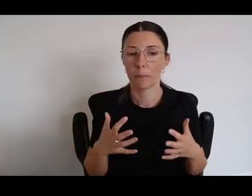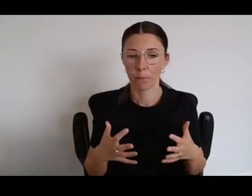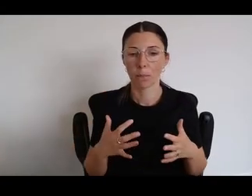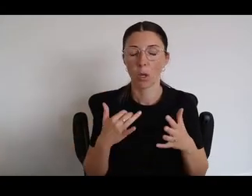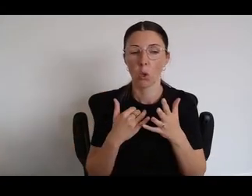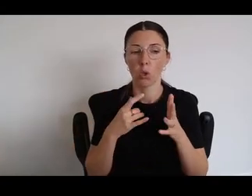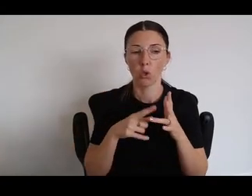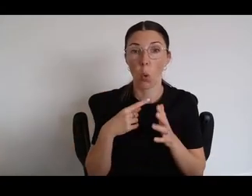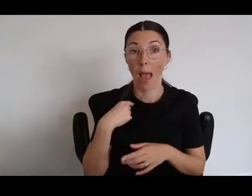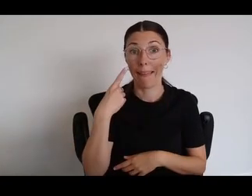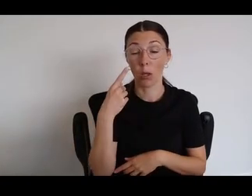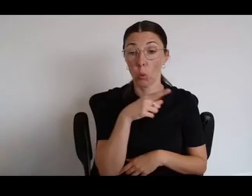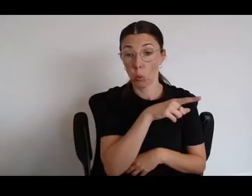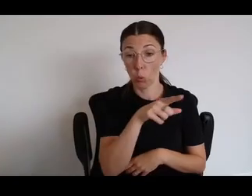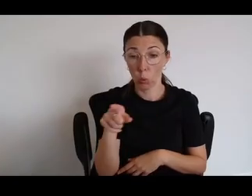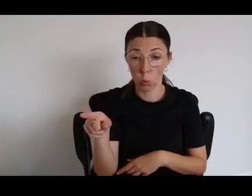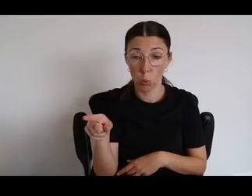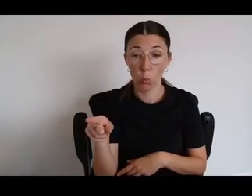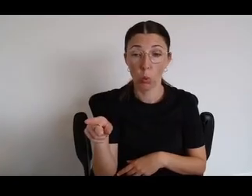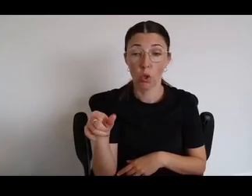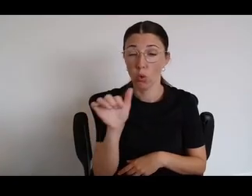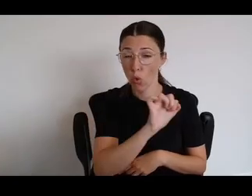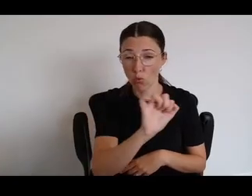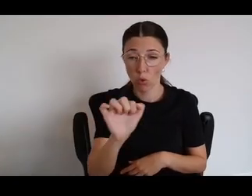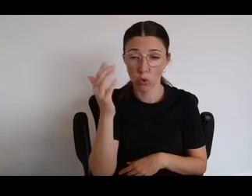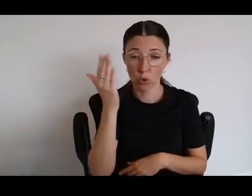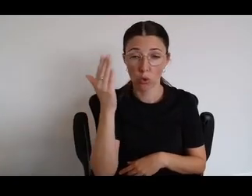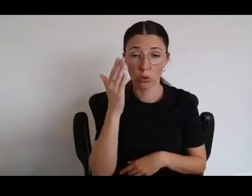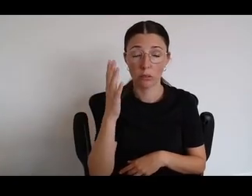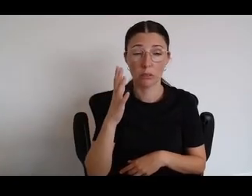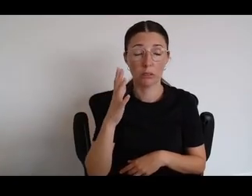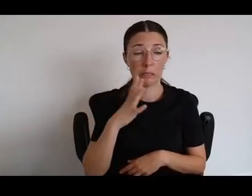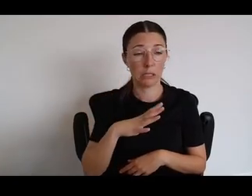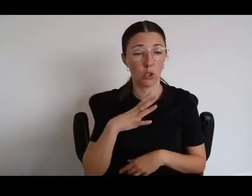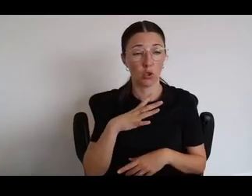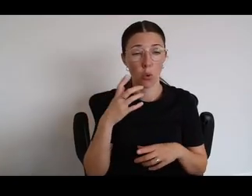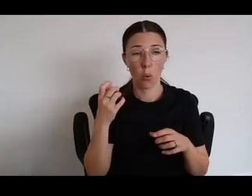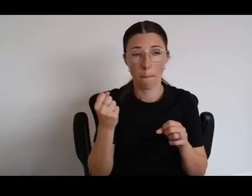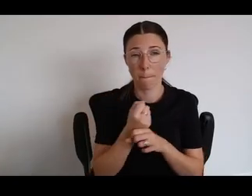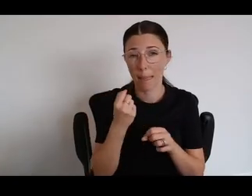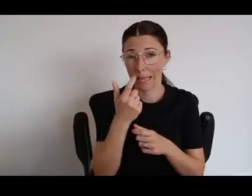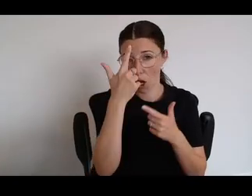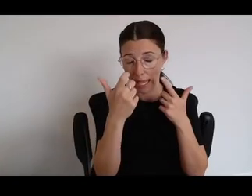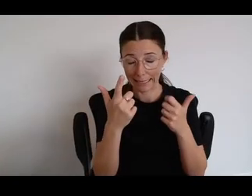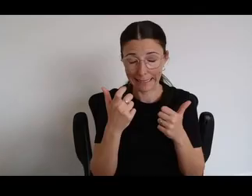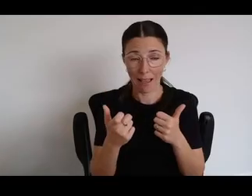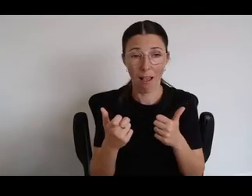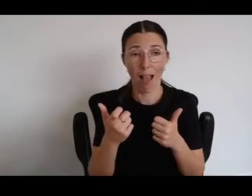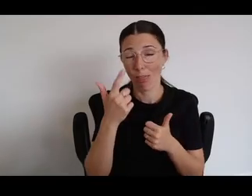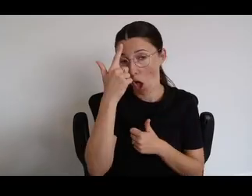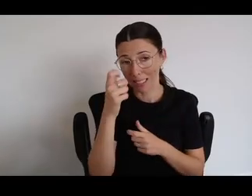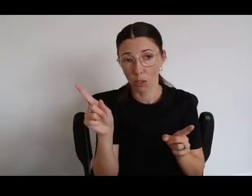in your own schools, or what you should do, is to create this idea of that we know what works, we know what to